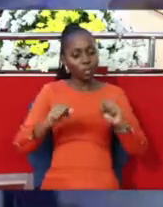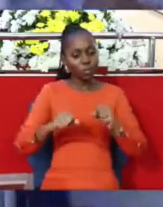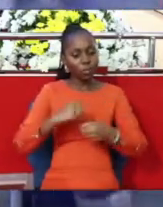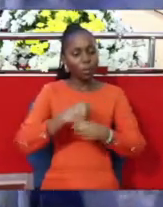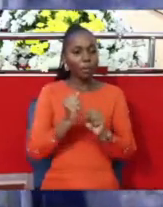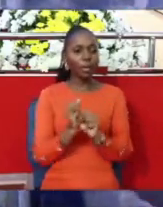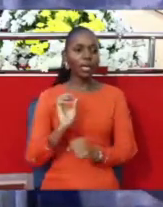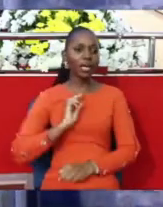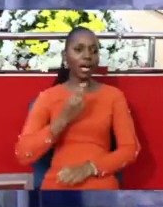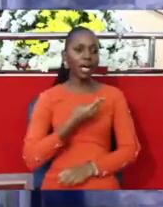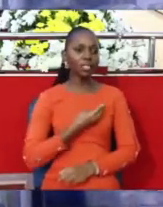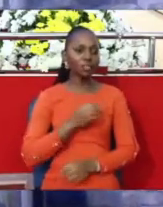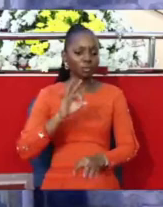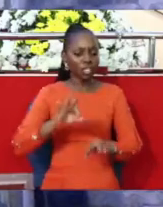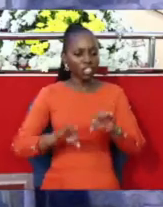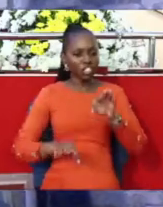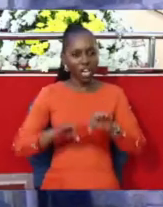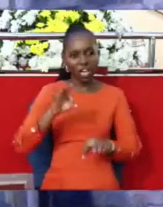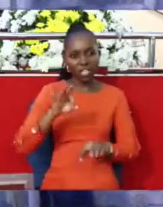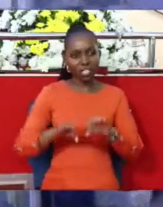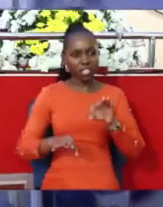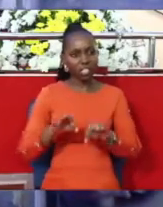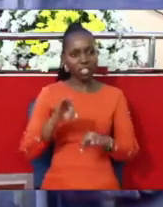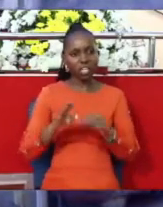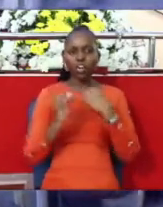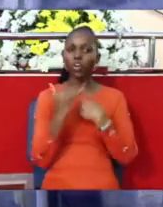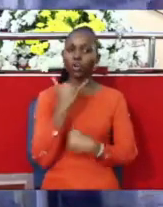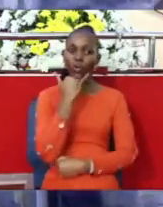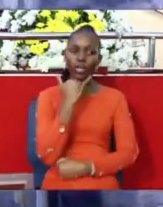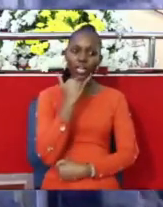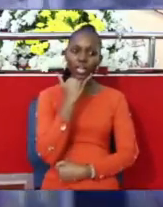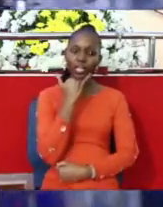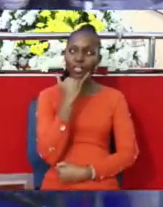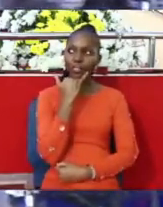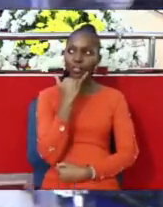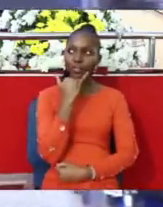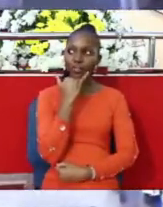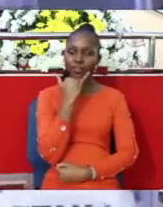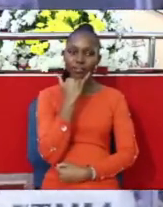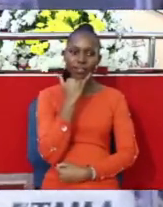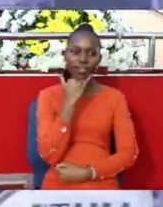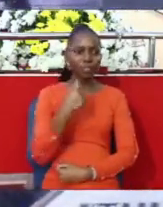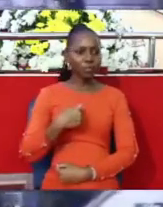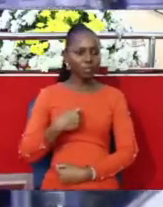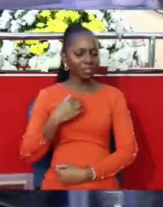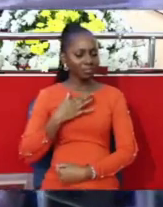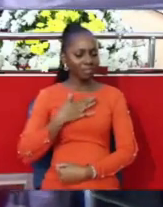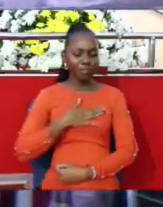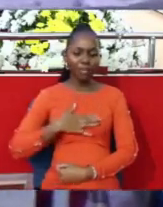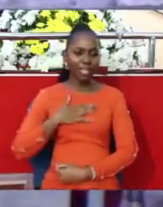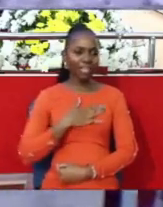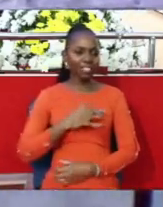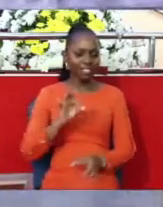tutahukumiwa ama because of my name. Kwa sababu ya majina yetu. I pray please. Naomba allow me. Niruhusu. Don't judge me from where